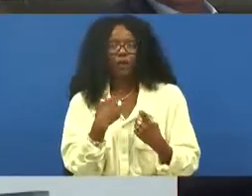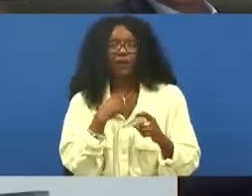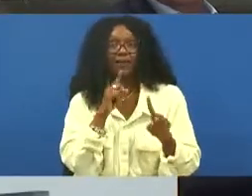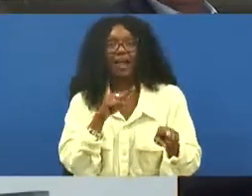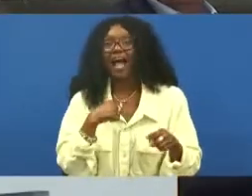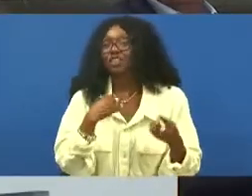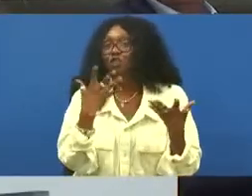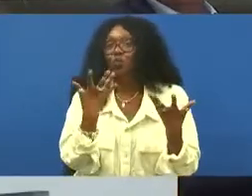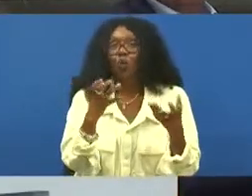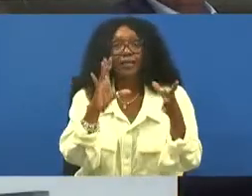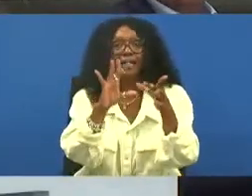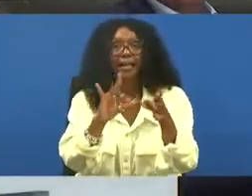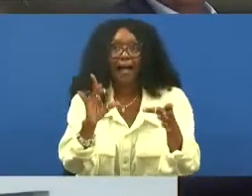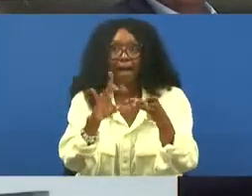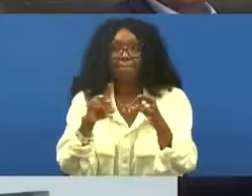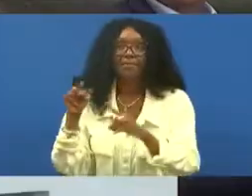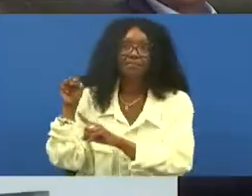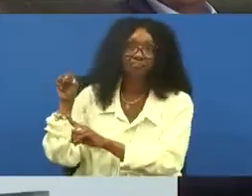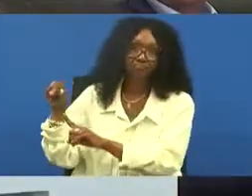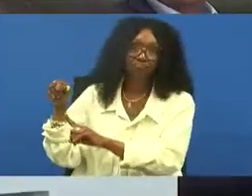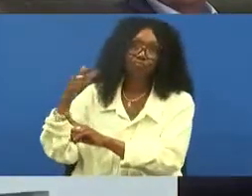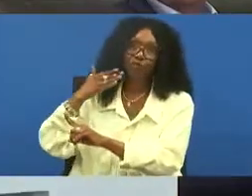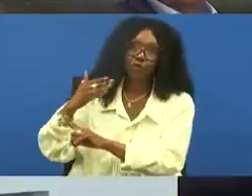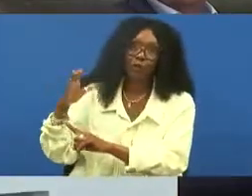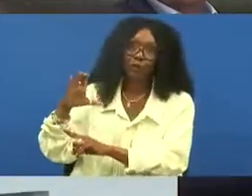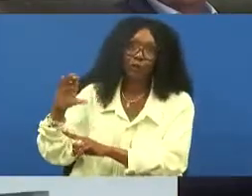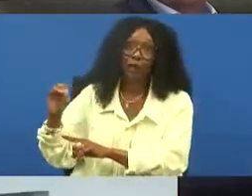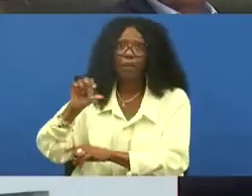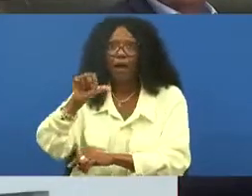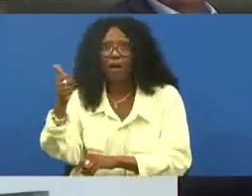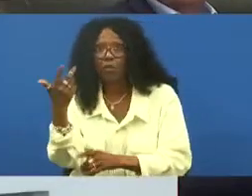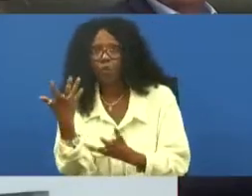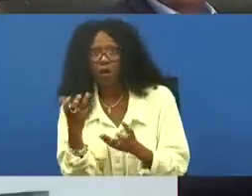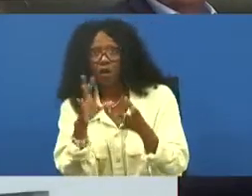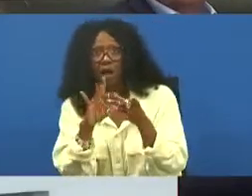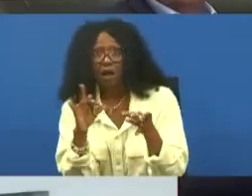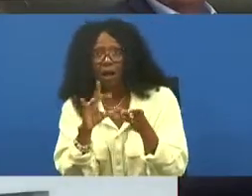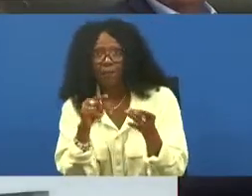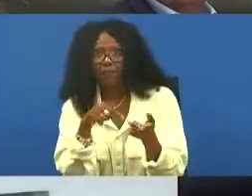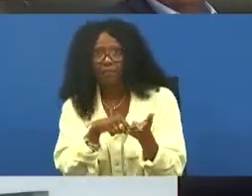that statement. Thank you. Anyone else wishing to speak on this item?